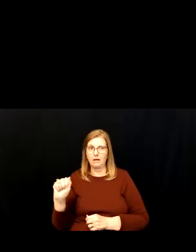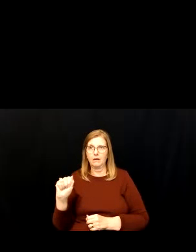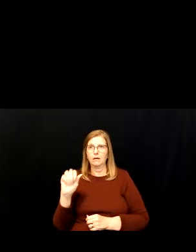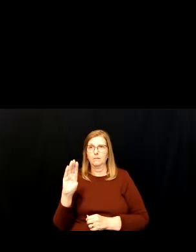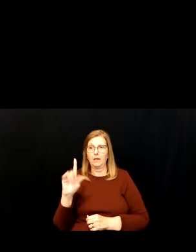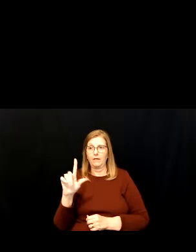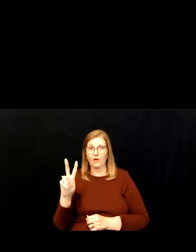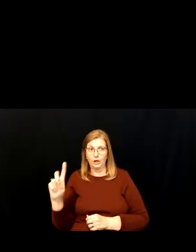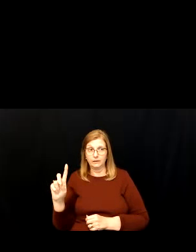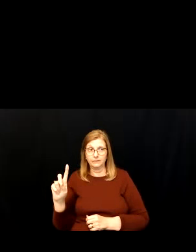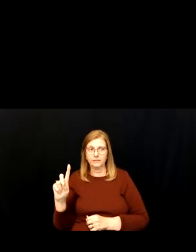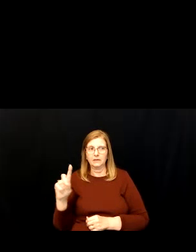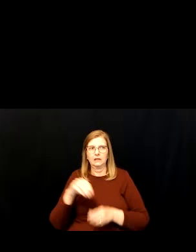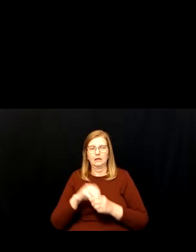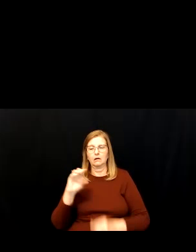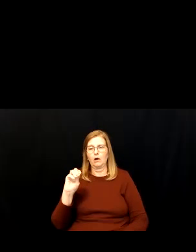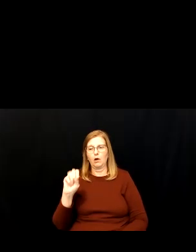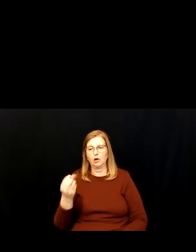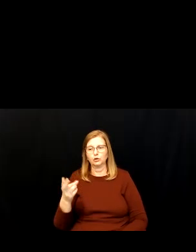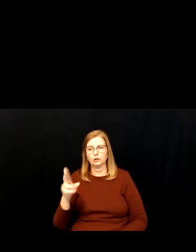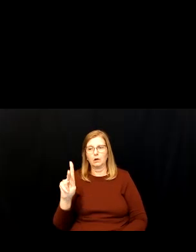A-L-G-O-M-A Boulevard in Oshkosh,